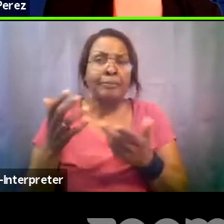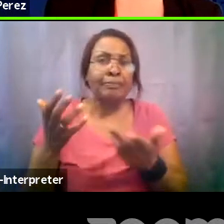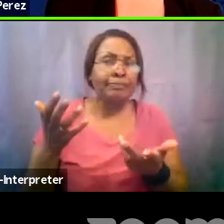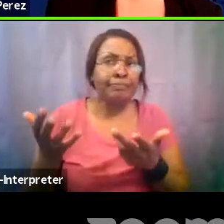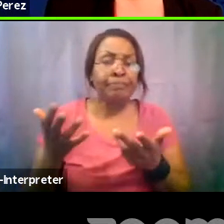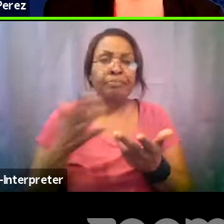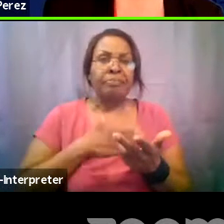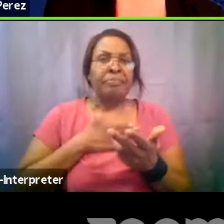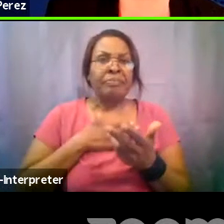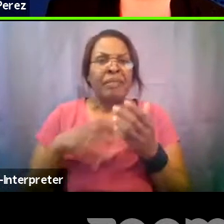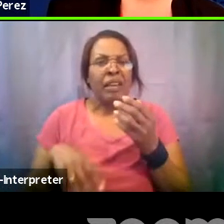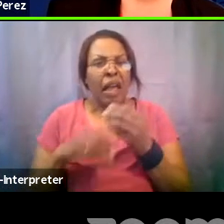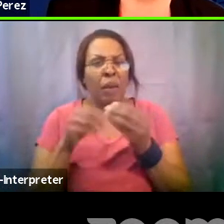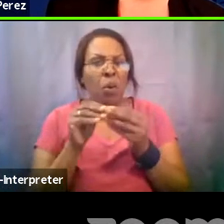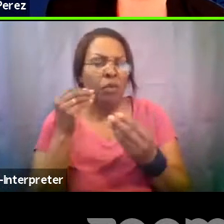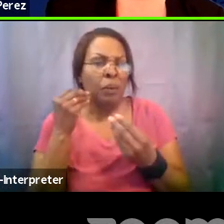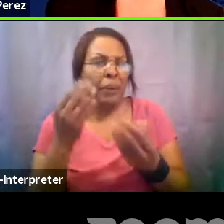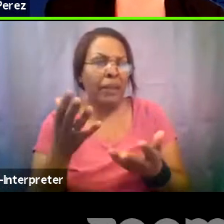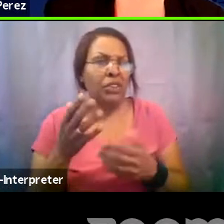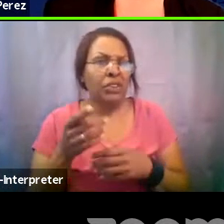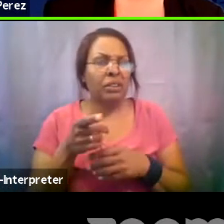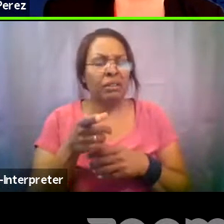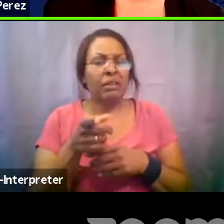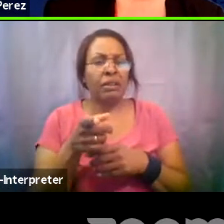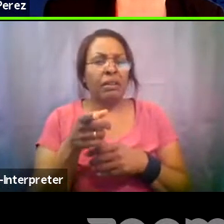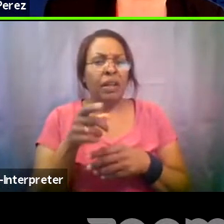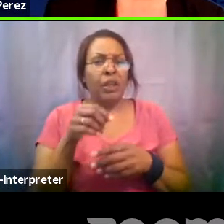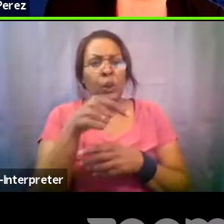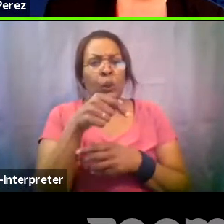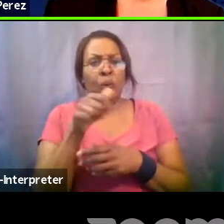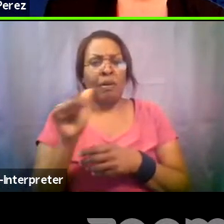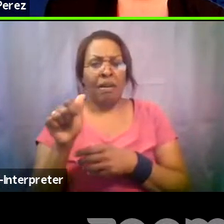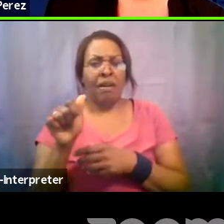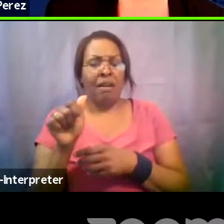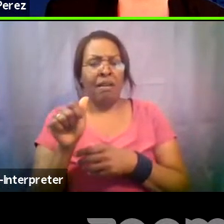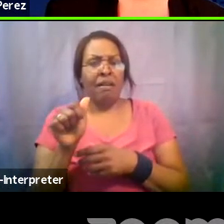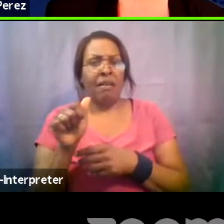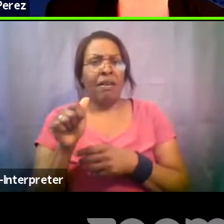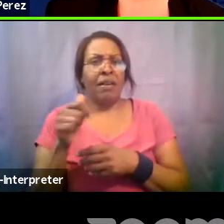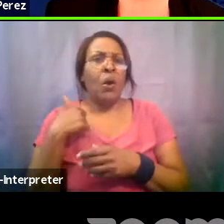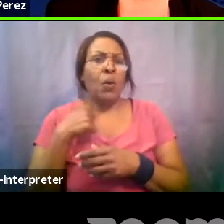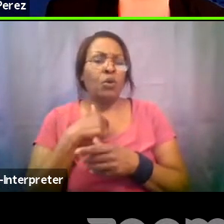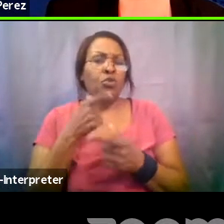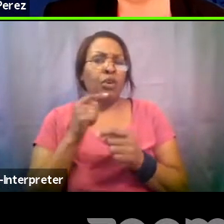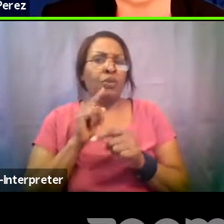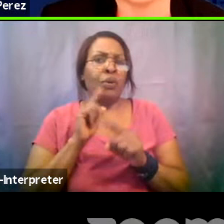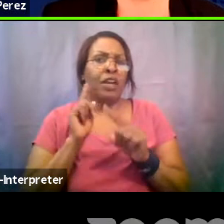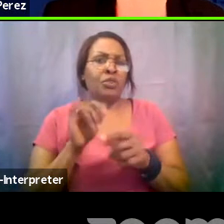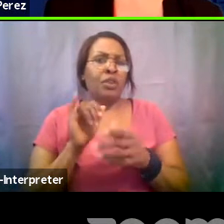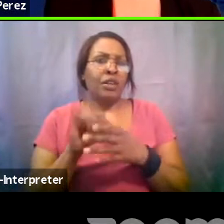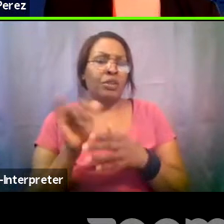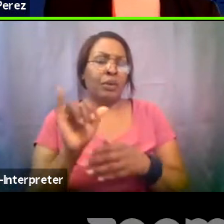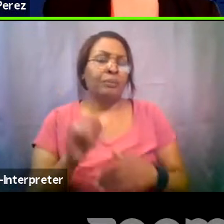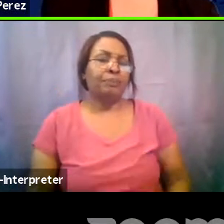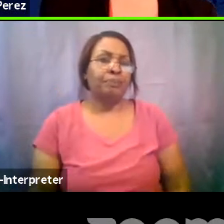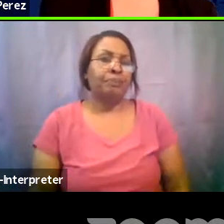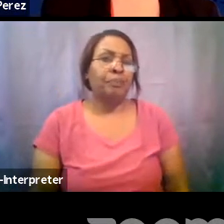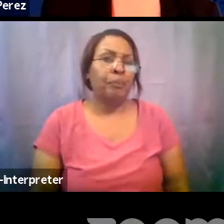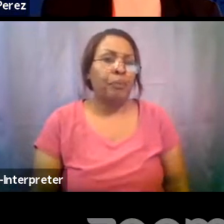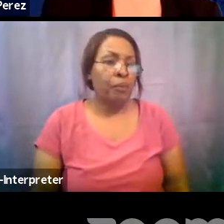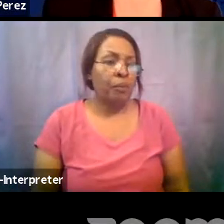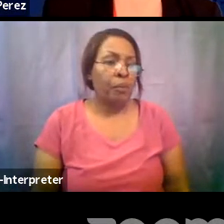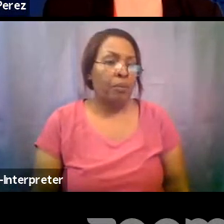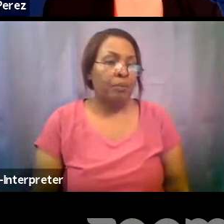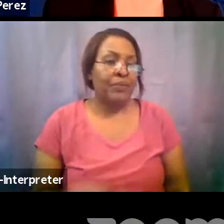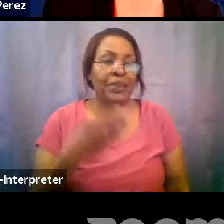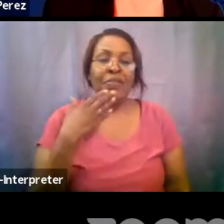know, please add more information in the Q&A section and we'll try and answer that as well. Thank